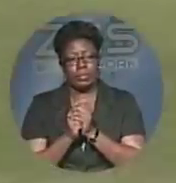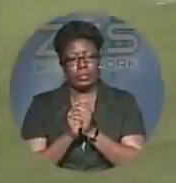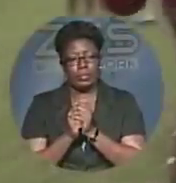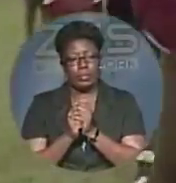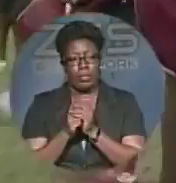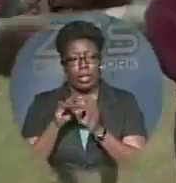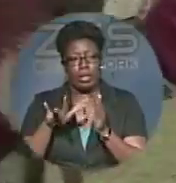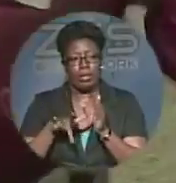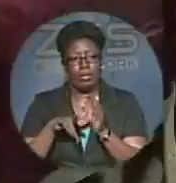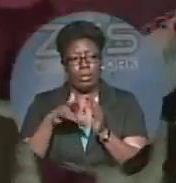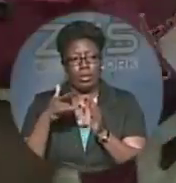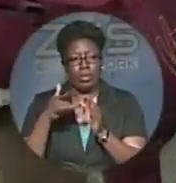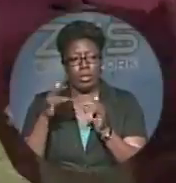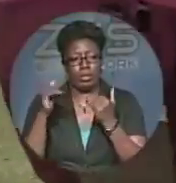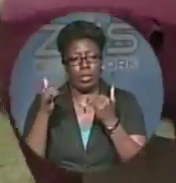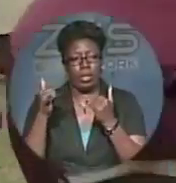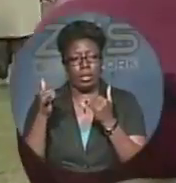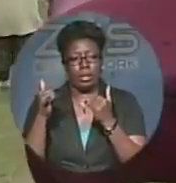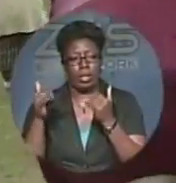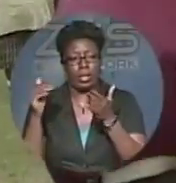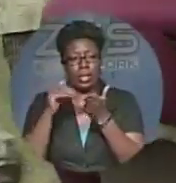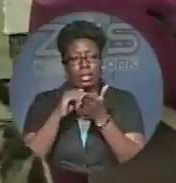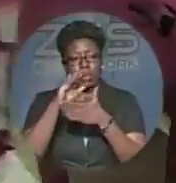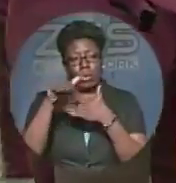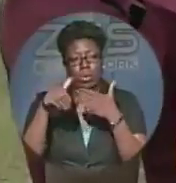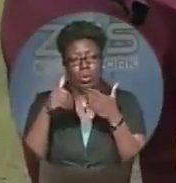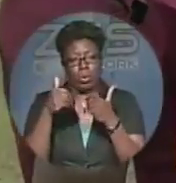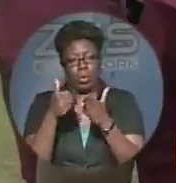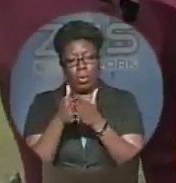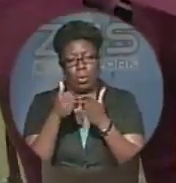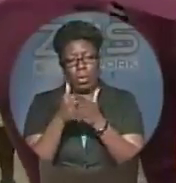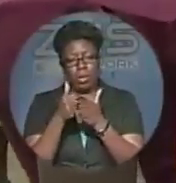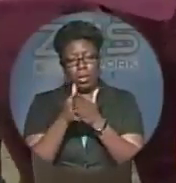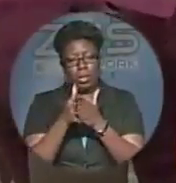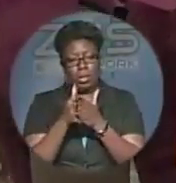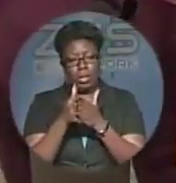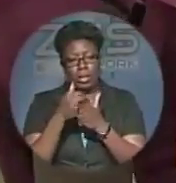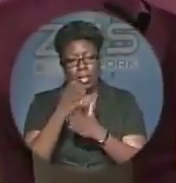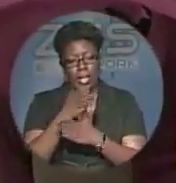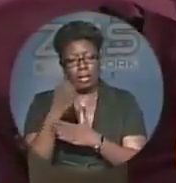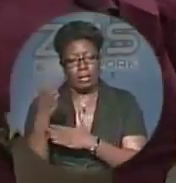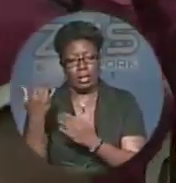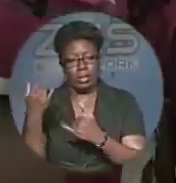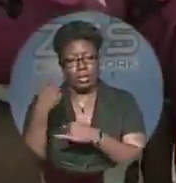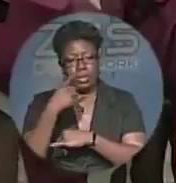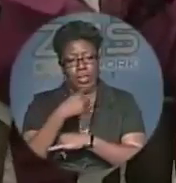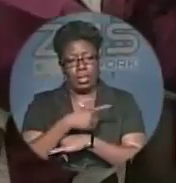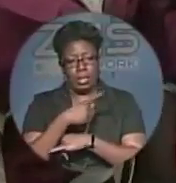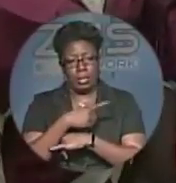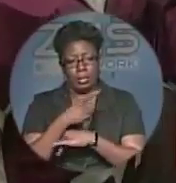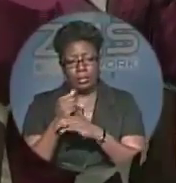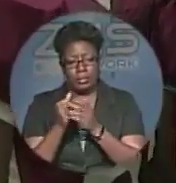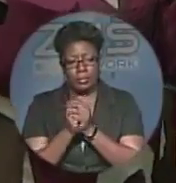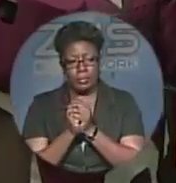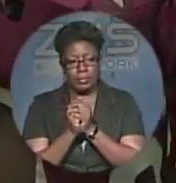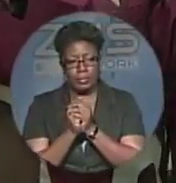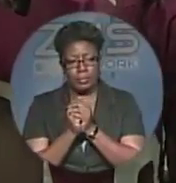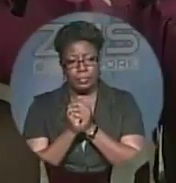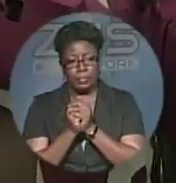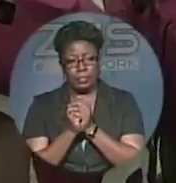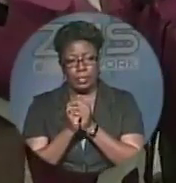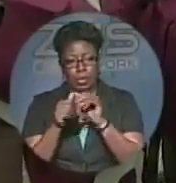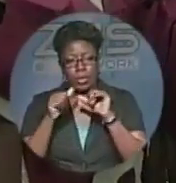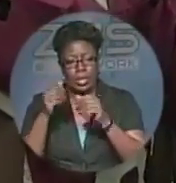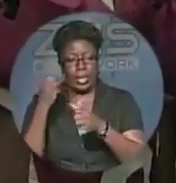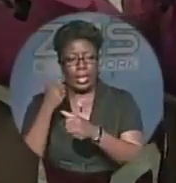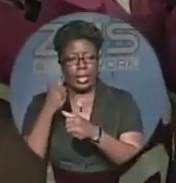playing against all the elements today. Honestly speaking, and this victory right here, we was about to give up when we see some calls what we wasn't sure about, but then we stick in